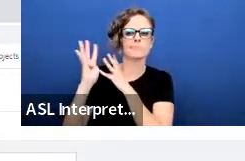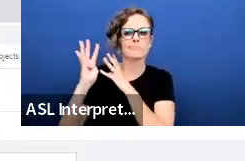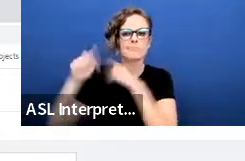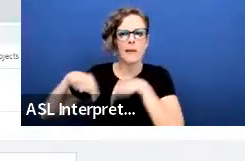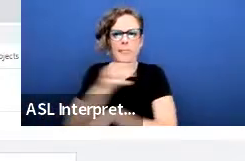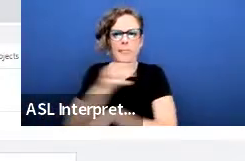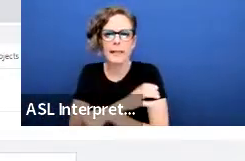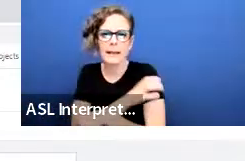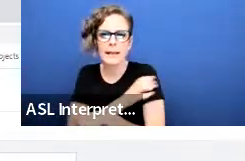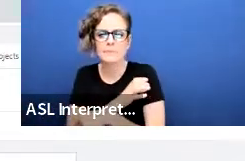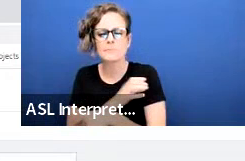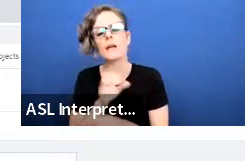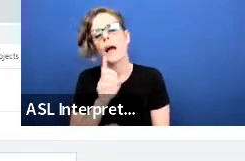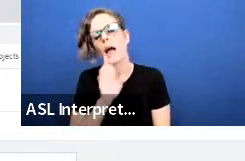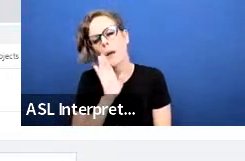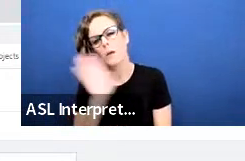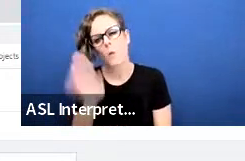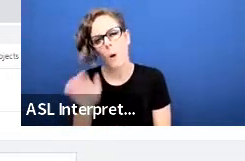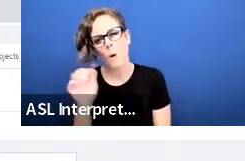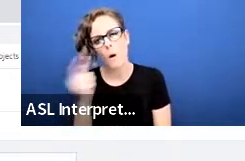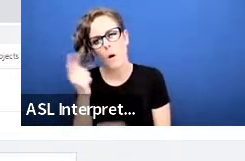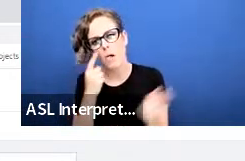mean, I'm sure we all agree,